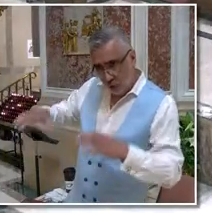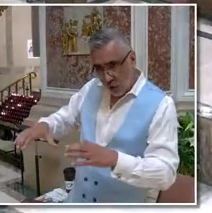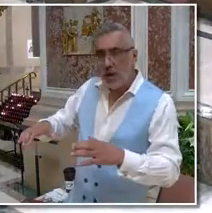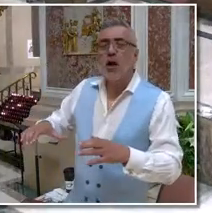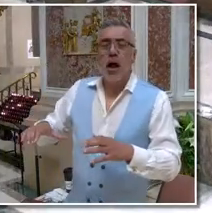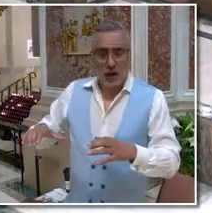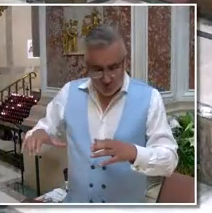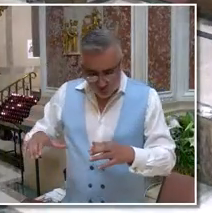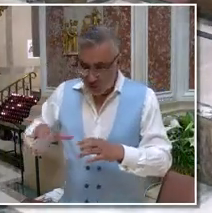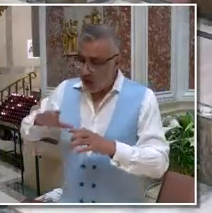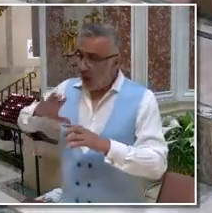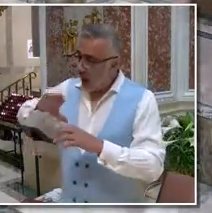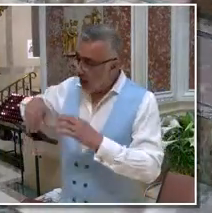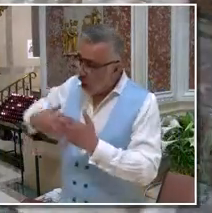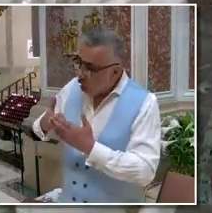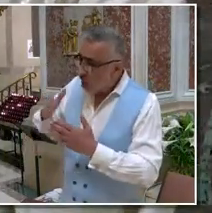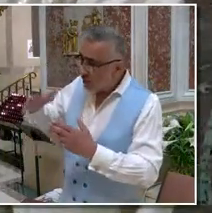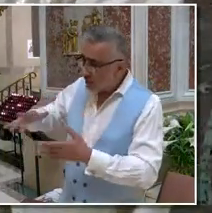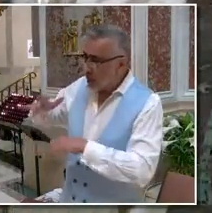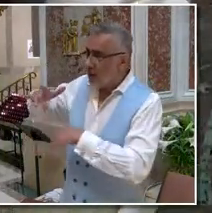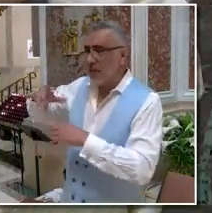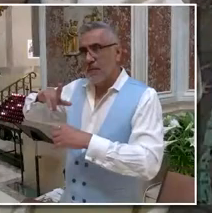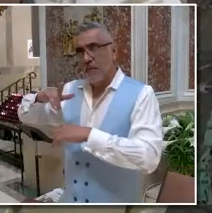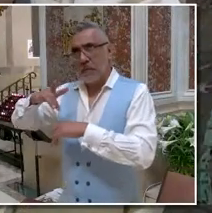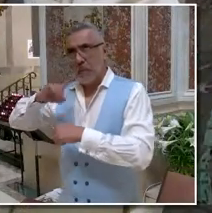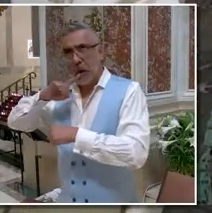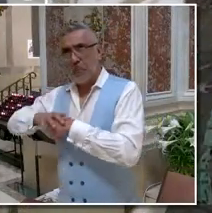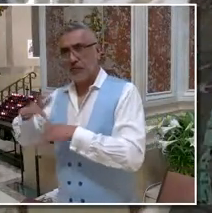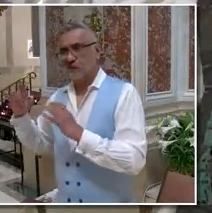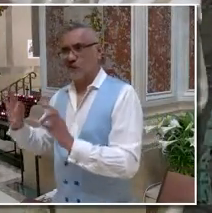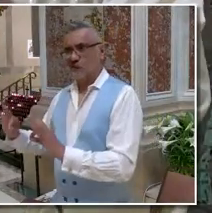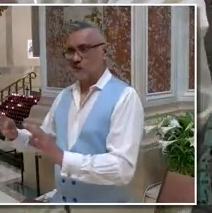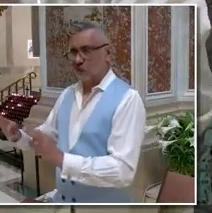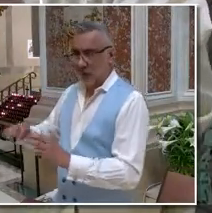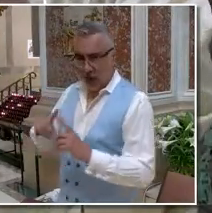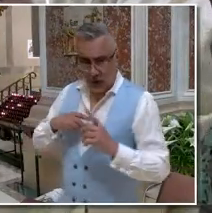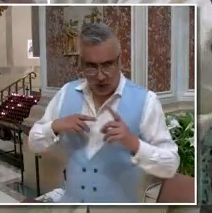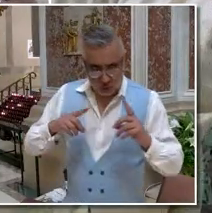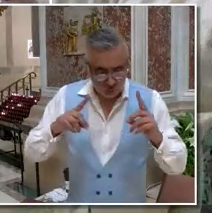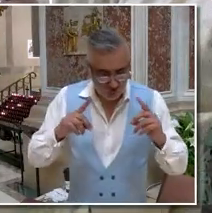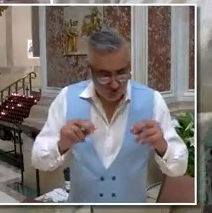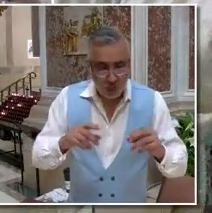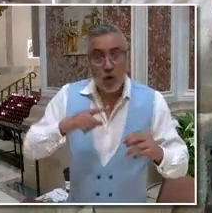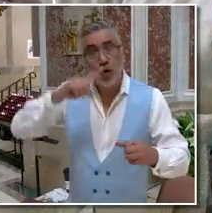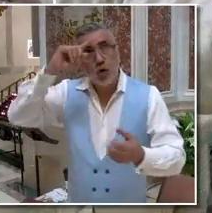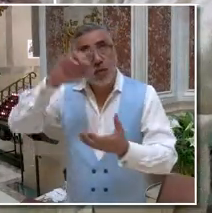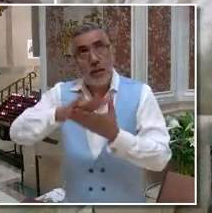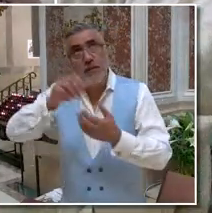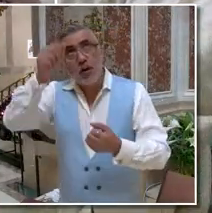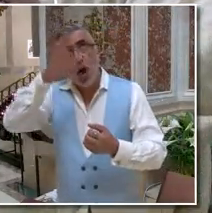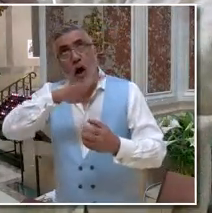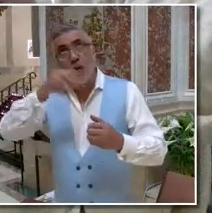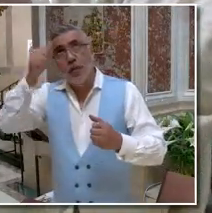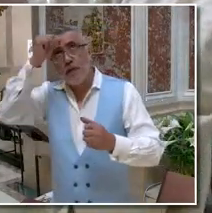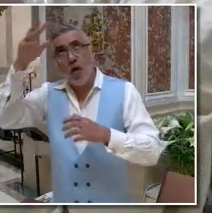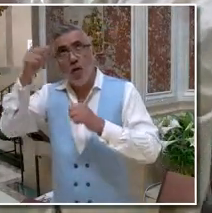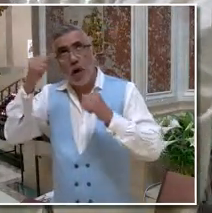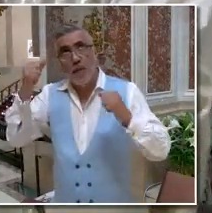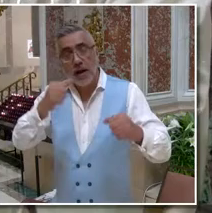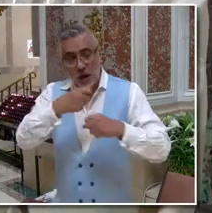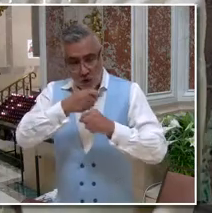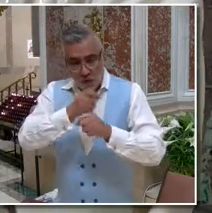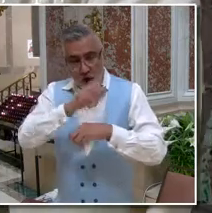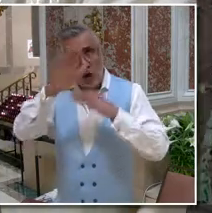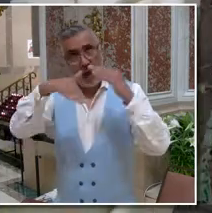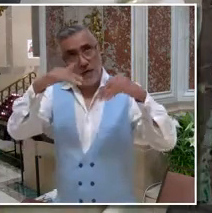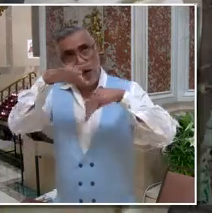do. And all his empty promises? I do. Do you believe in God the Father Almighty, creator